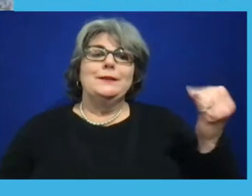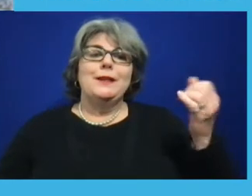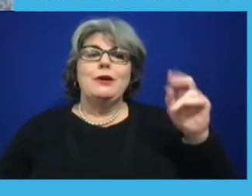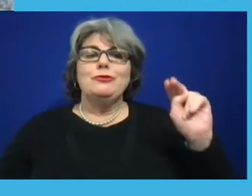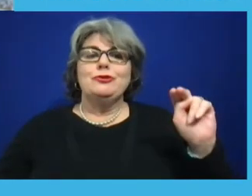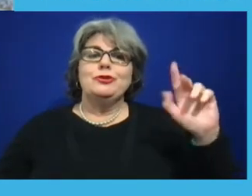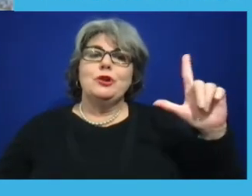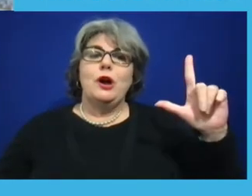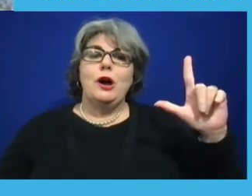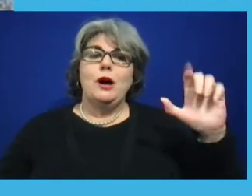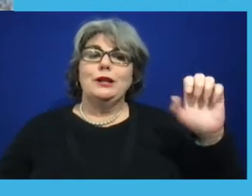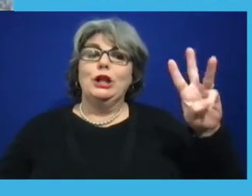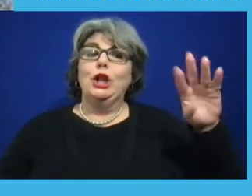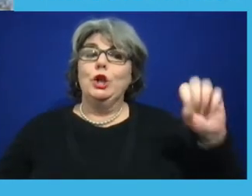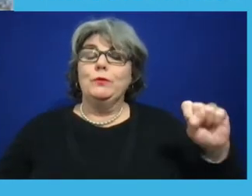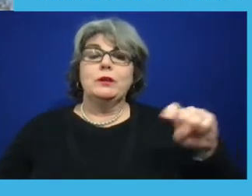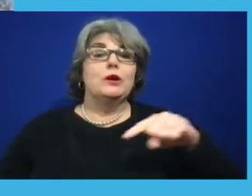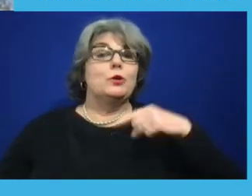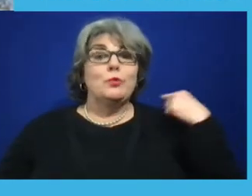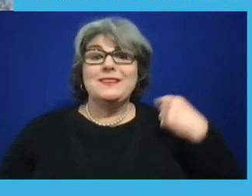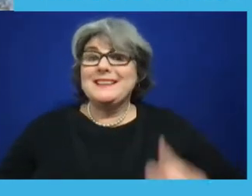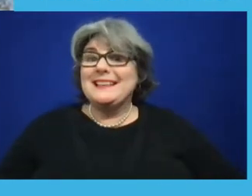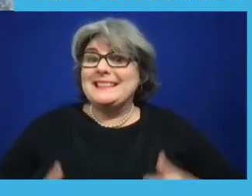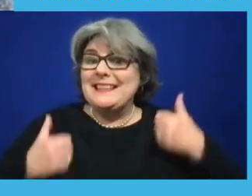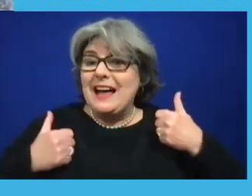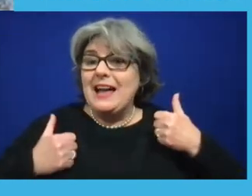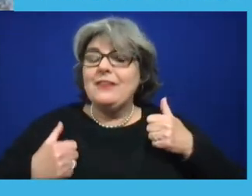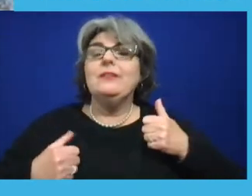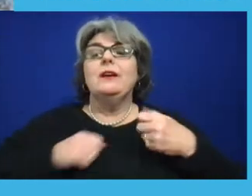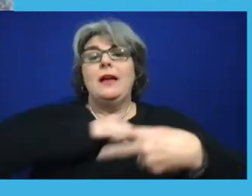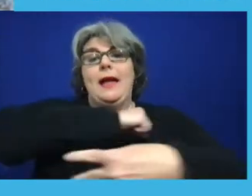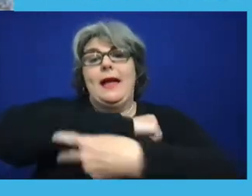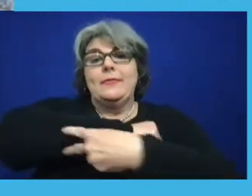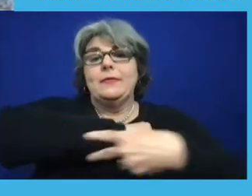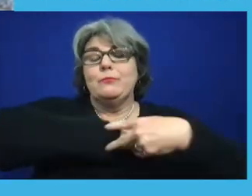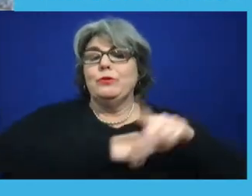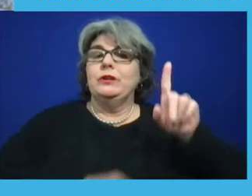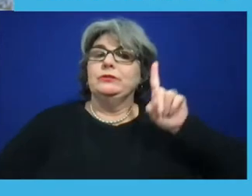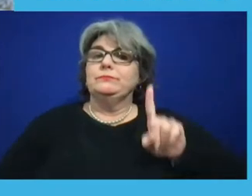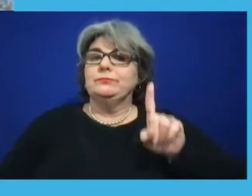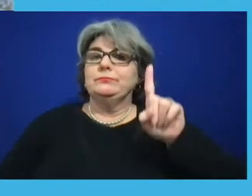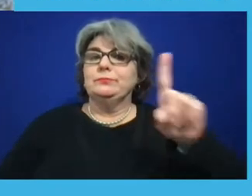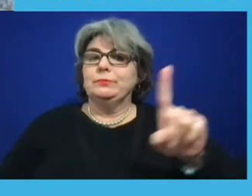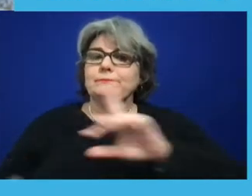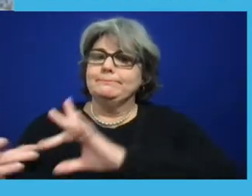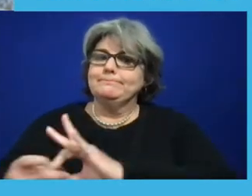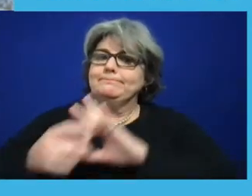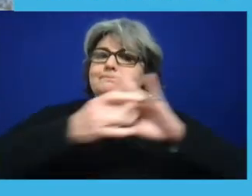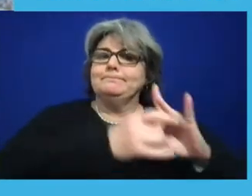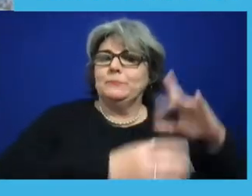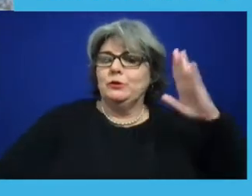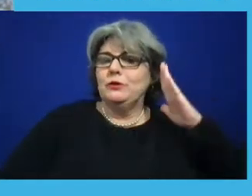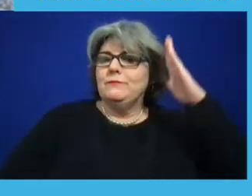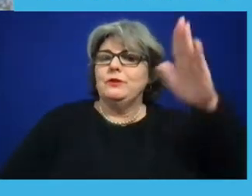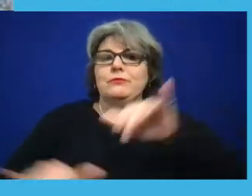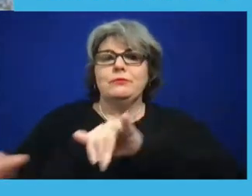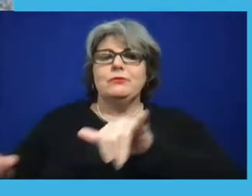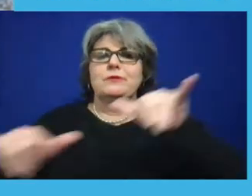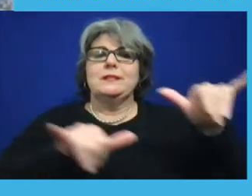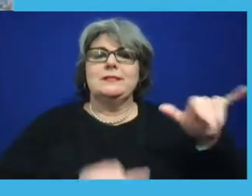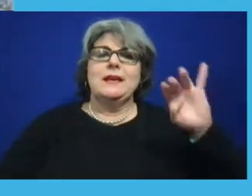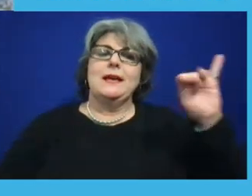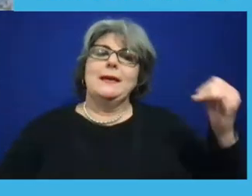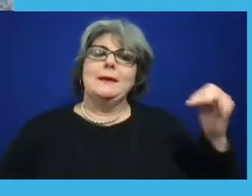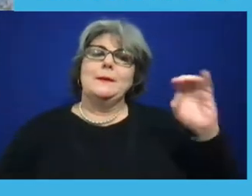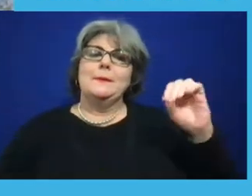We're turning out because we know that John Lewis risked his life and crossed the bridge so that we might be that bridge